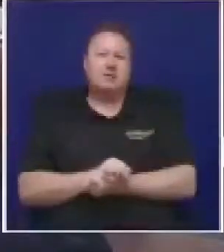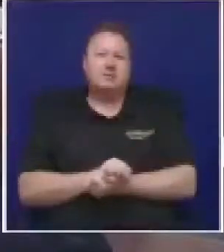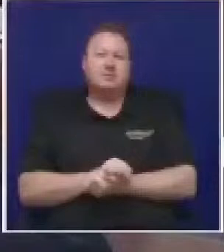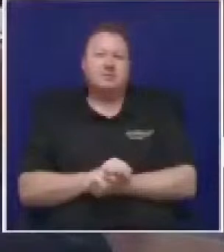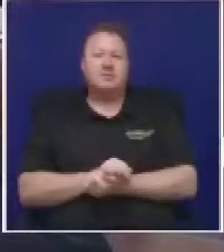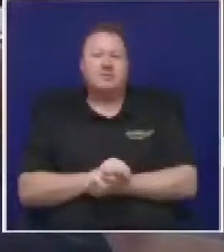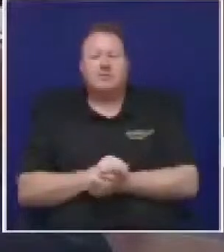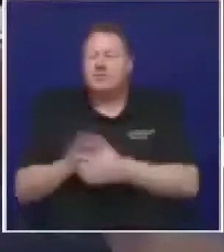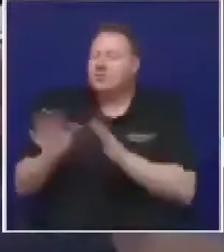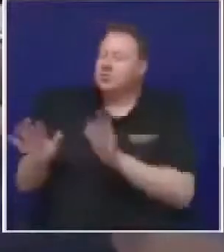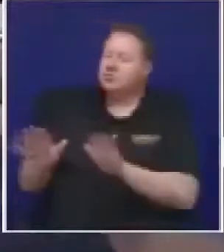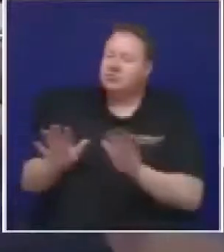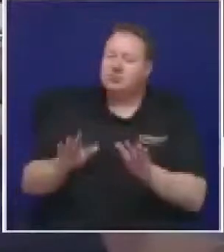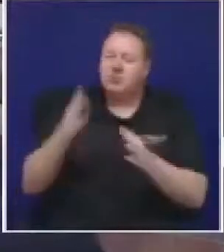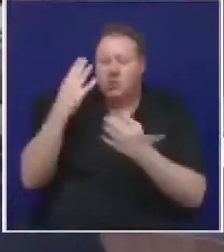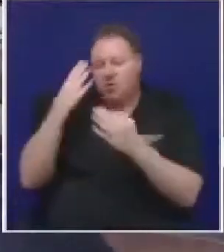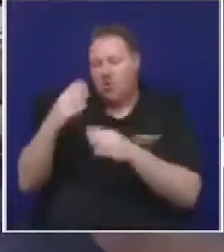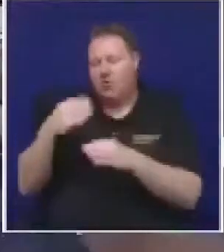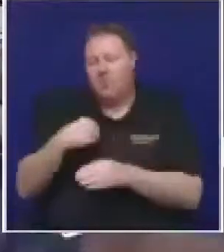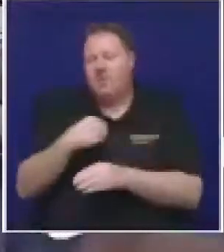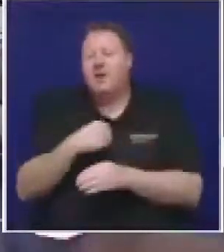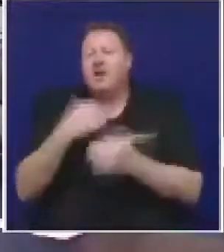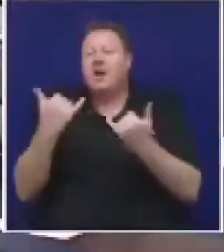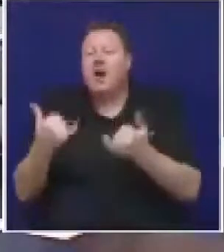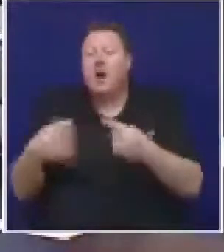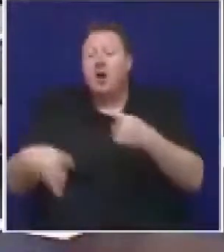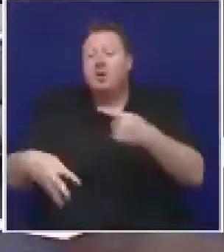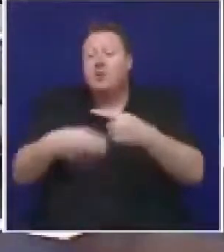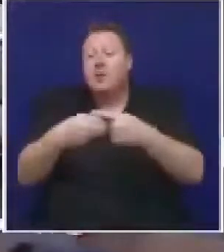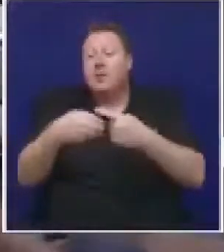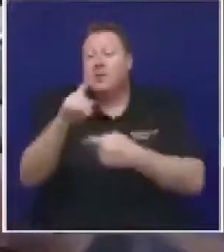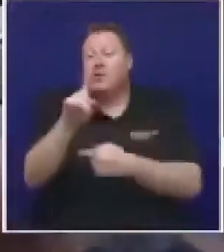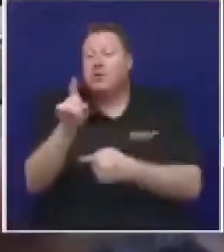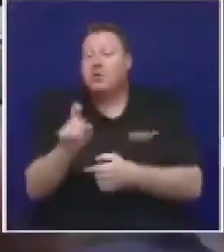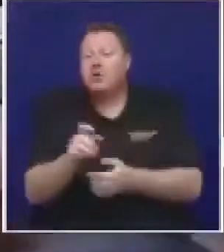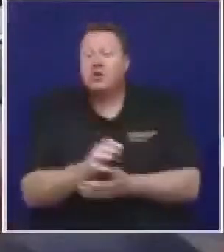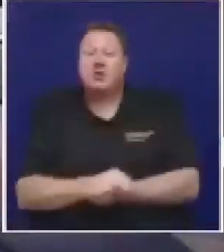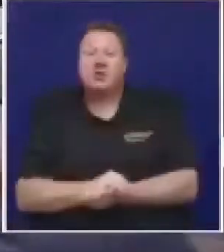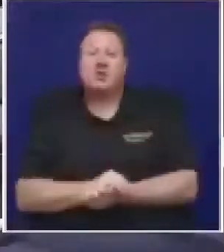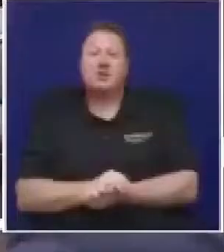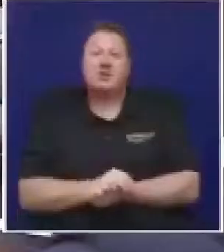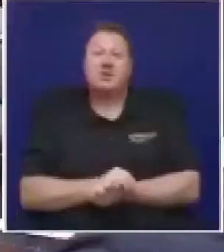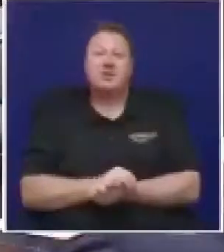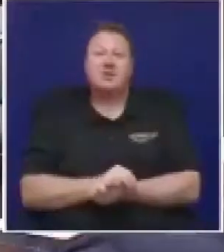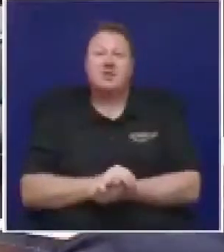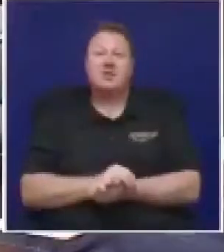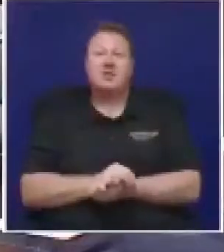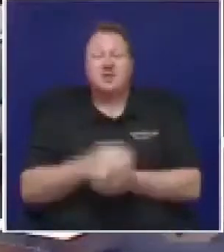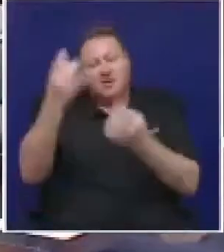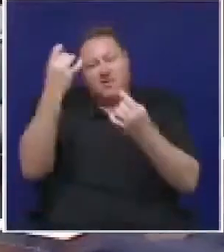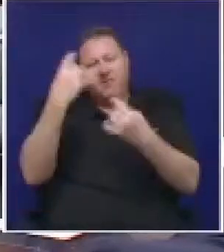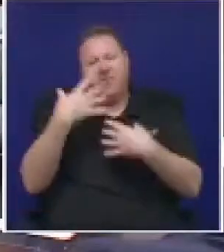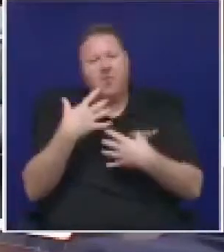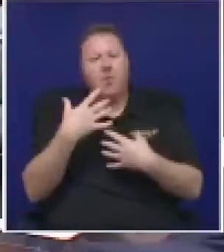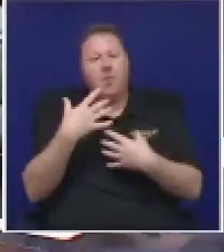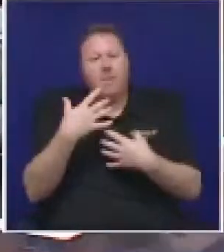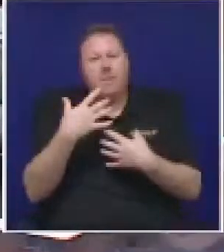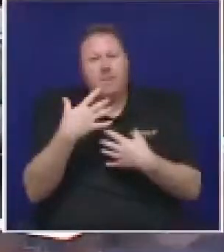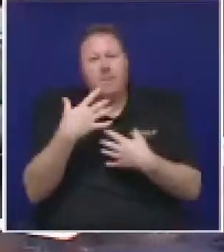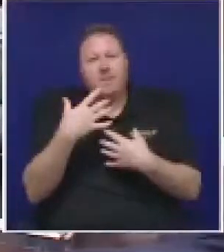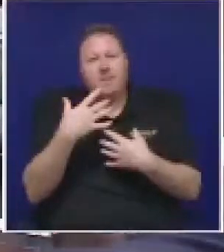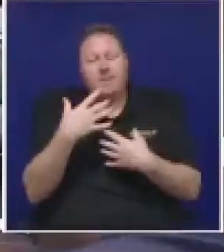Order, honorable members. Now with supplementary questions. I'm informed that